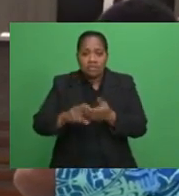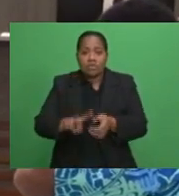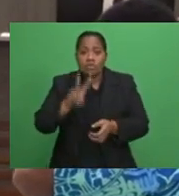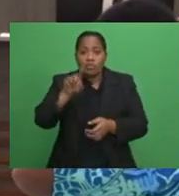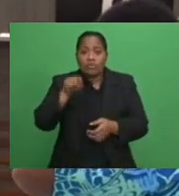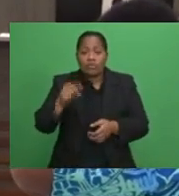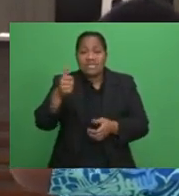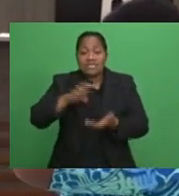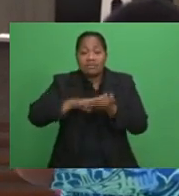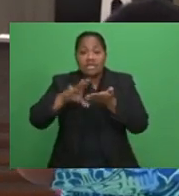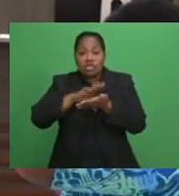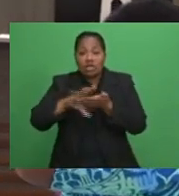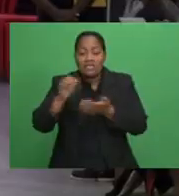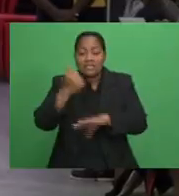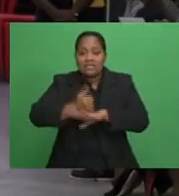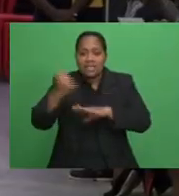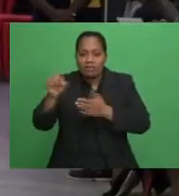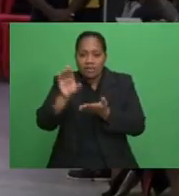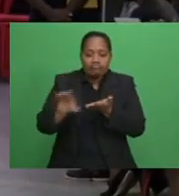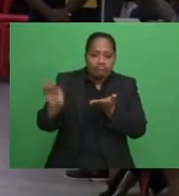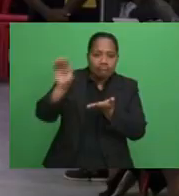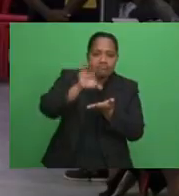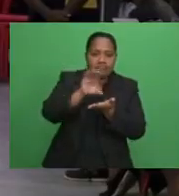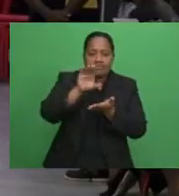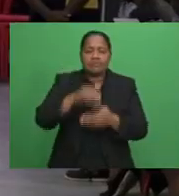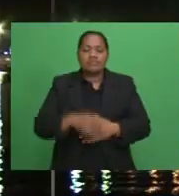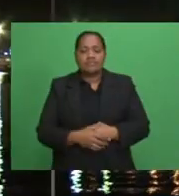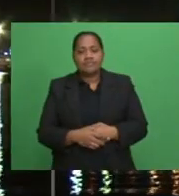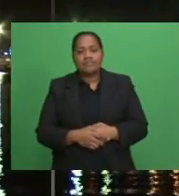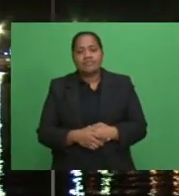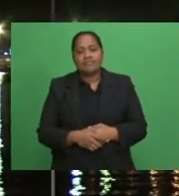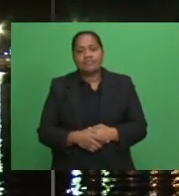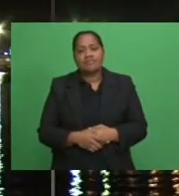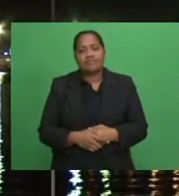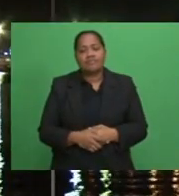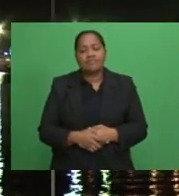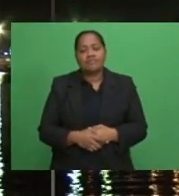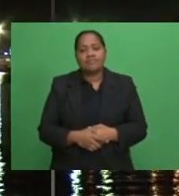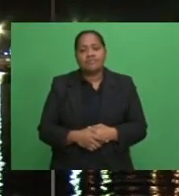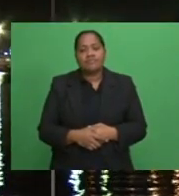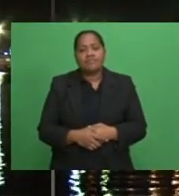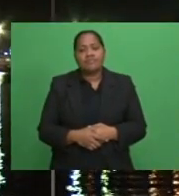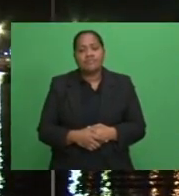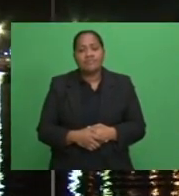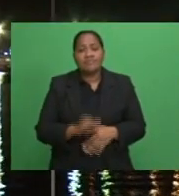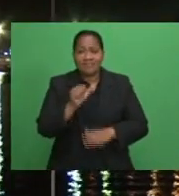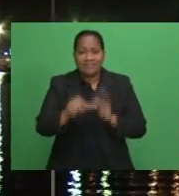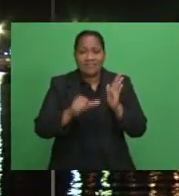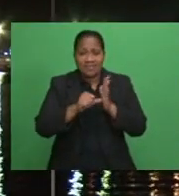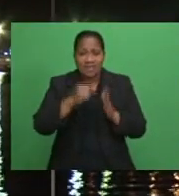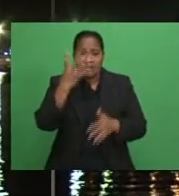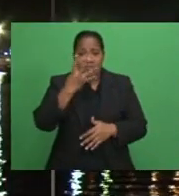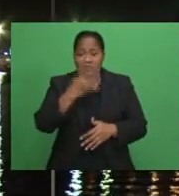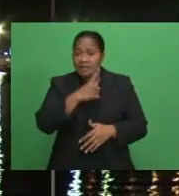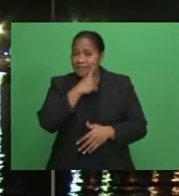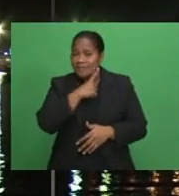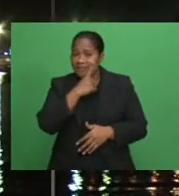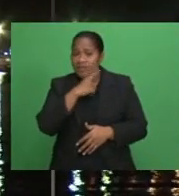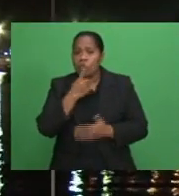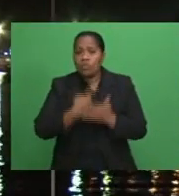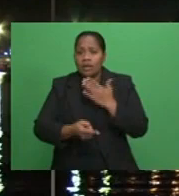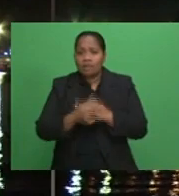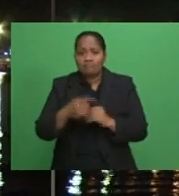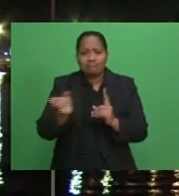top-up portion. Kritika Kumar, FBC News. A 14-year-old girl allegedly attacked with a knife